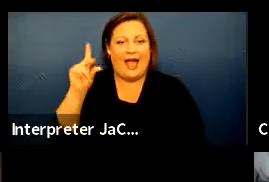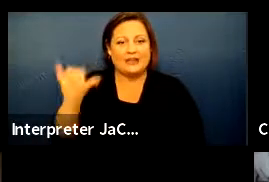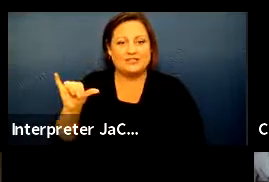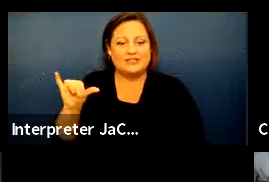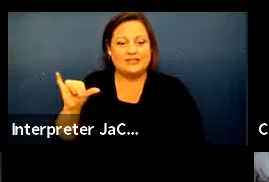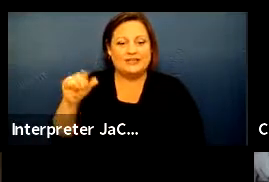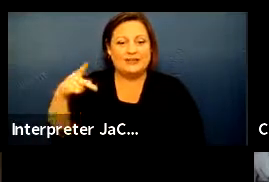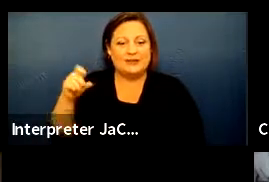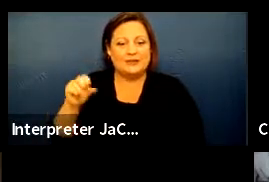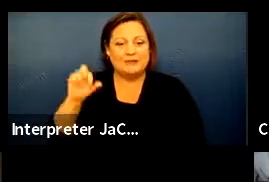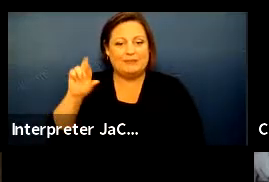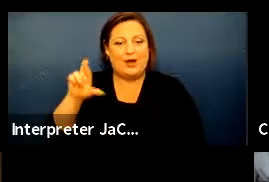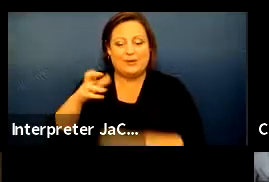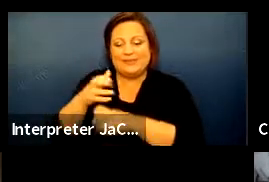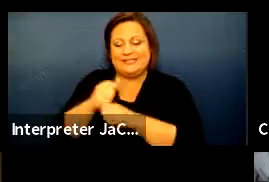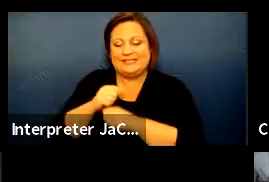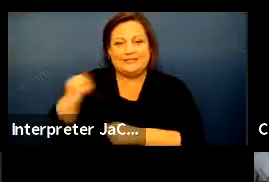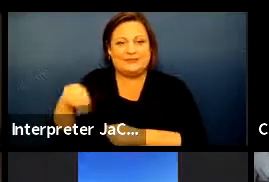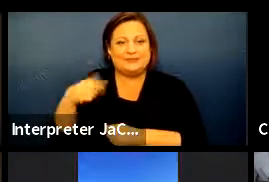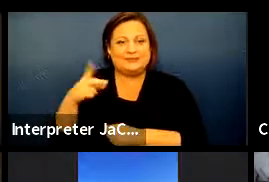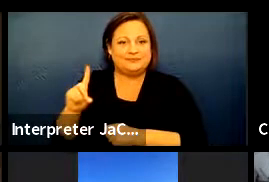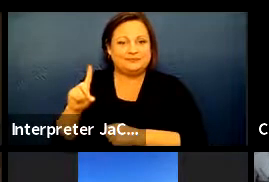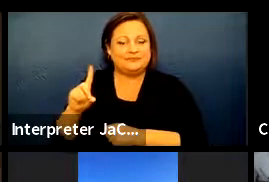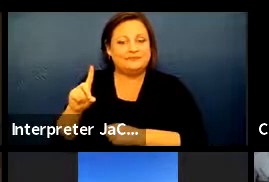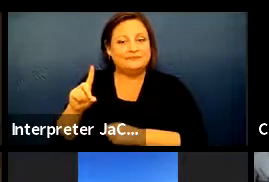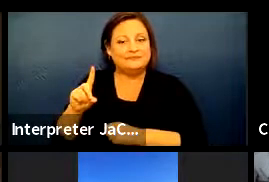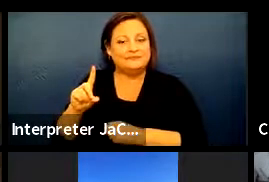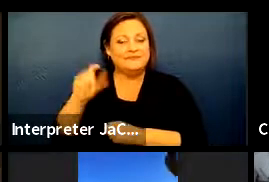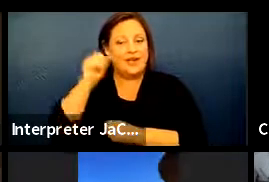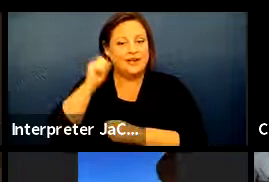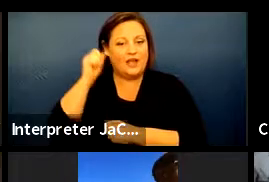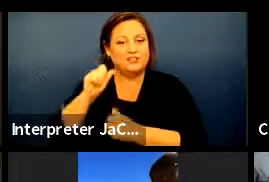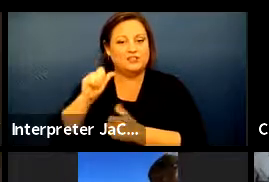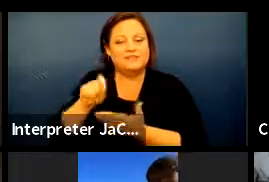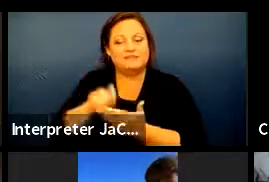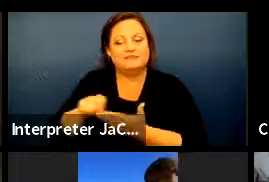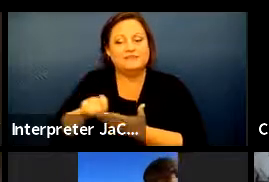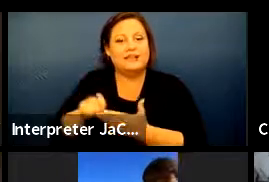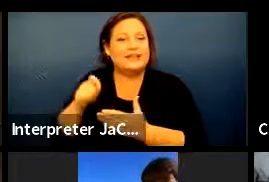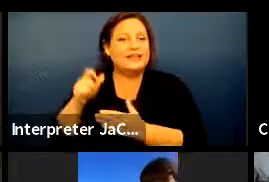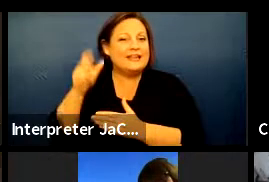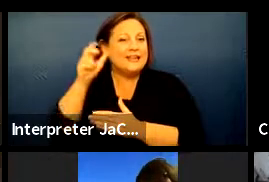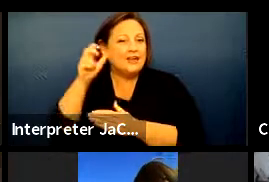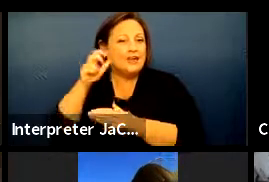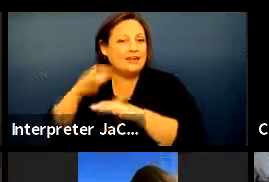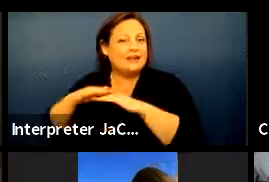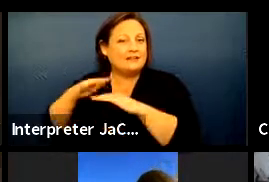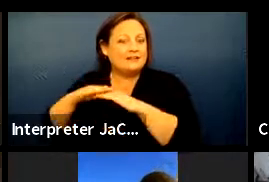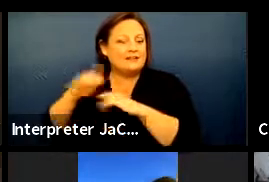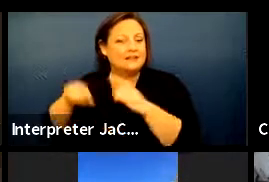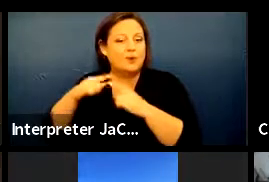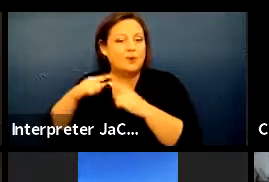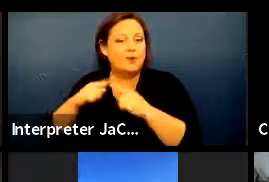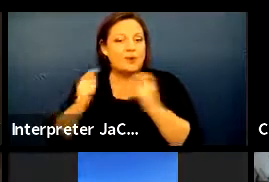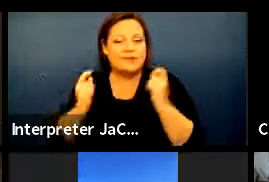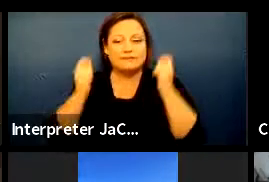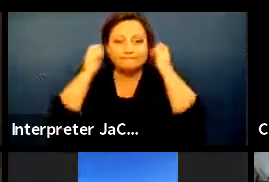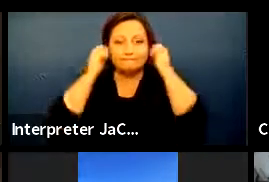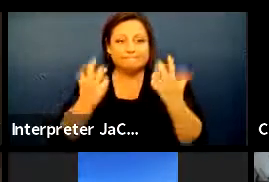doctorate of audiology. Her capstone is entitled Hearing Threshold Variability When Earphones Are Self-Fit.